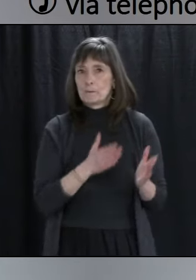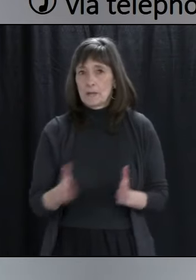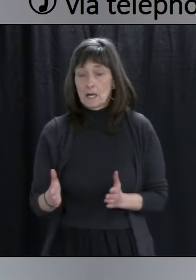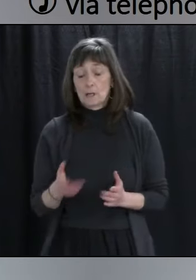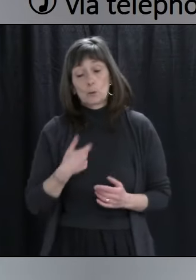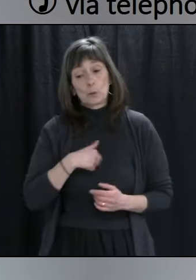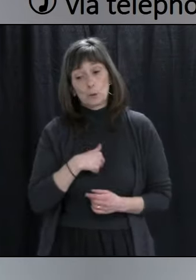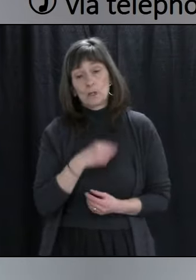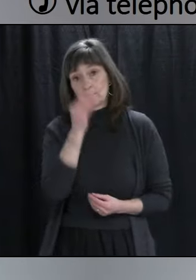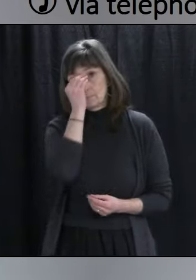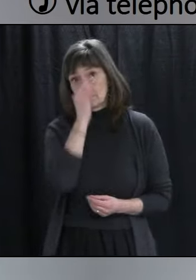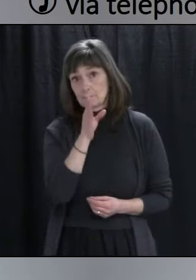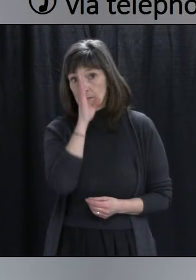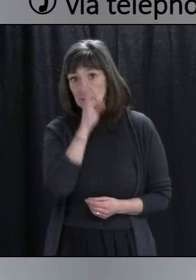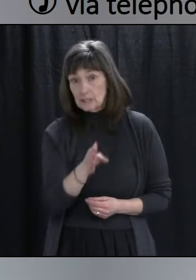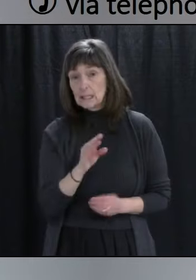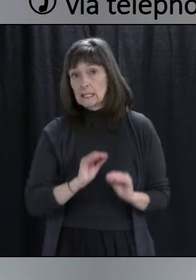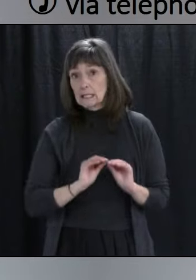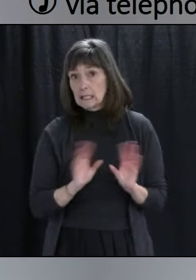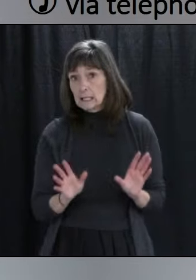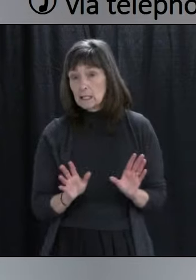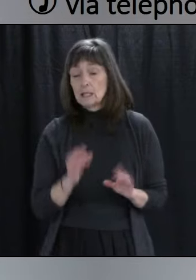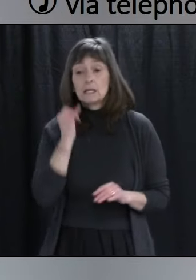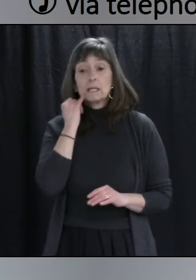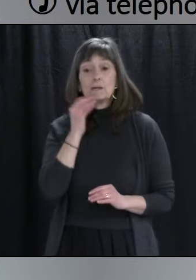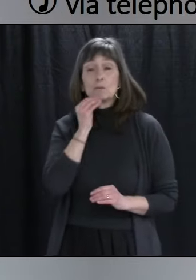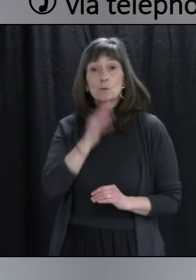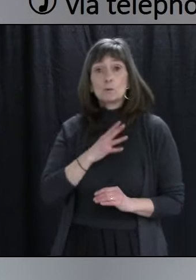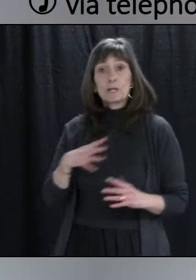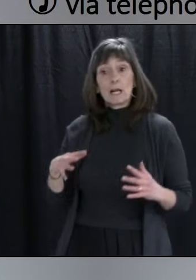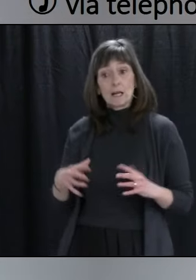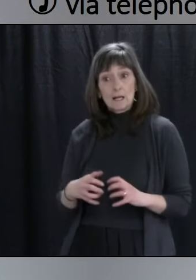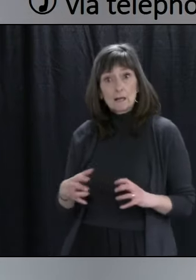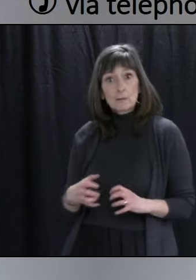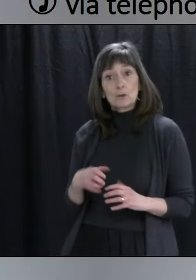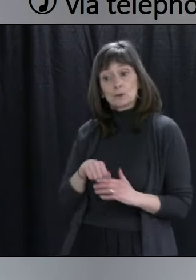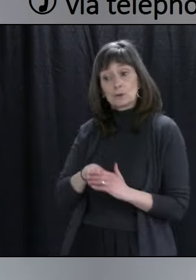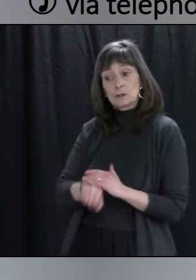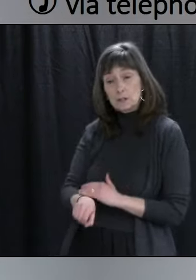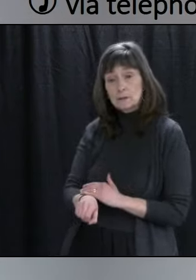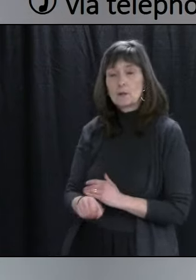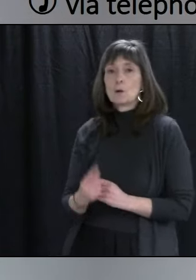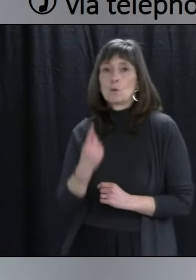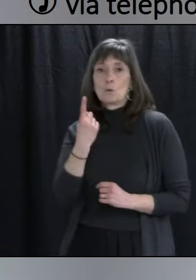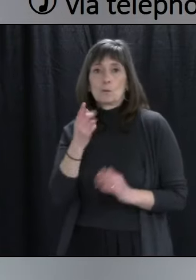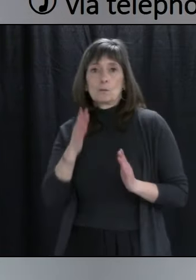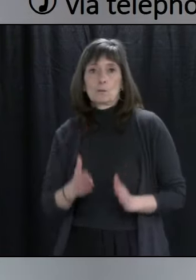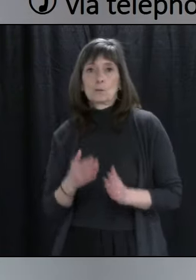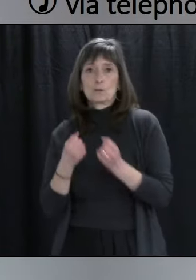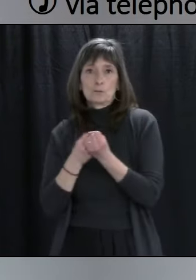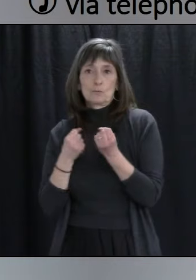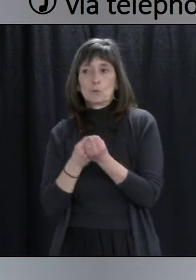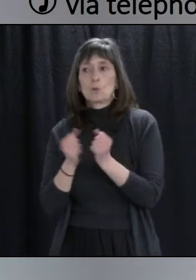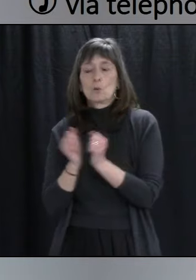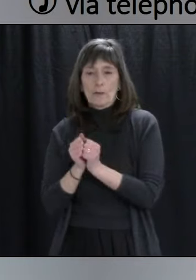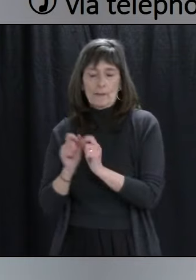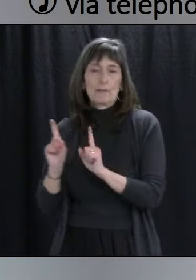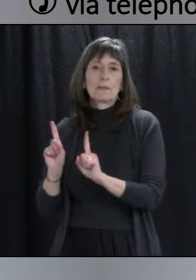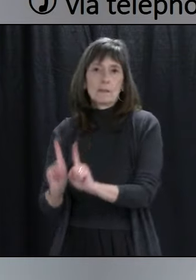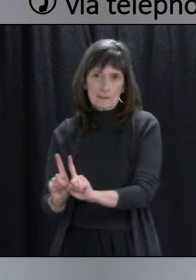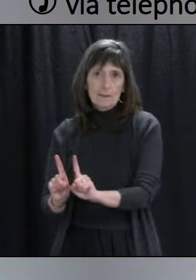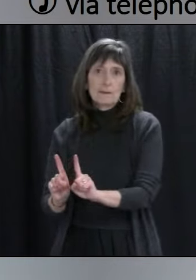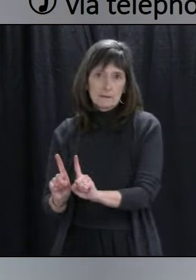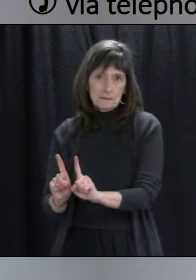clearly that a woman in delivery or in labour would be allowed to have one support person with them, and we